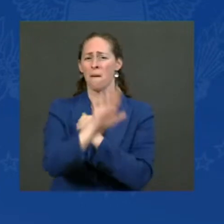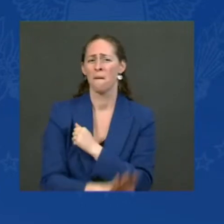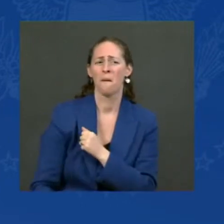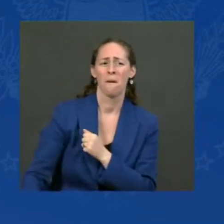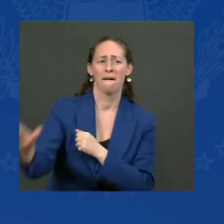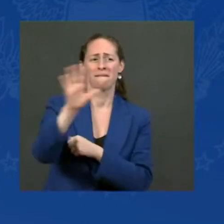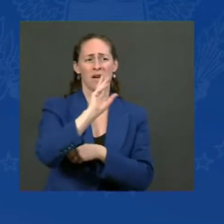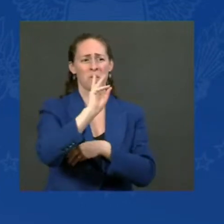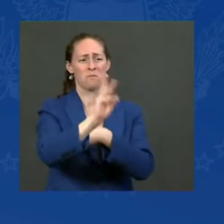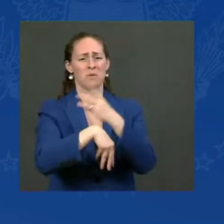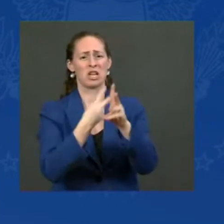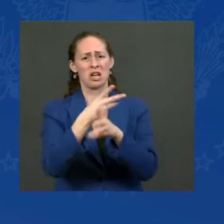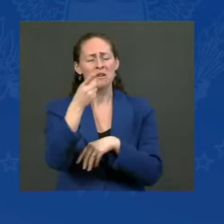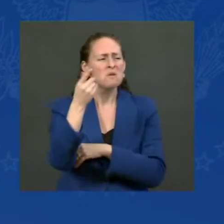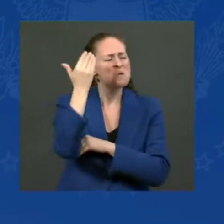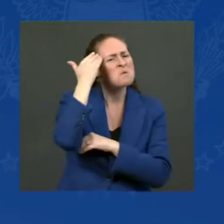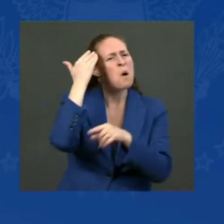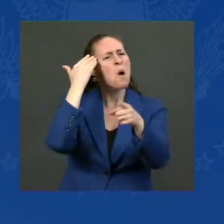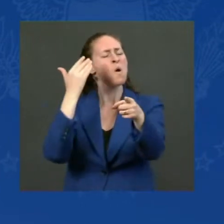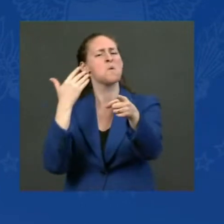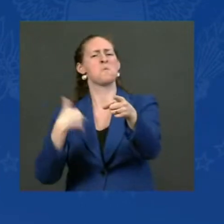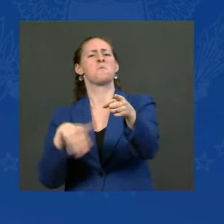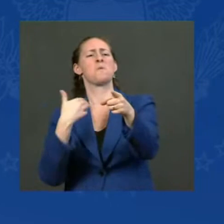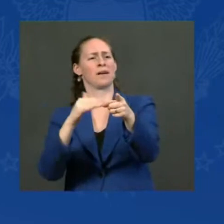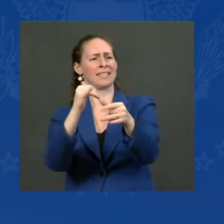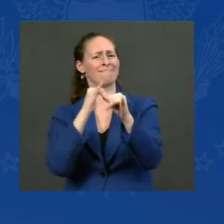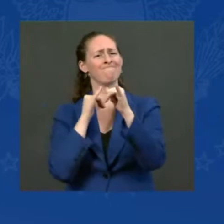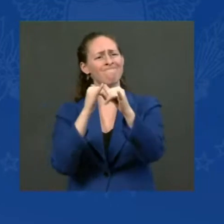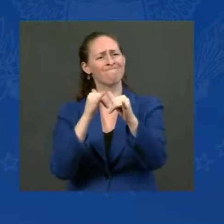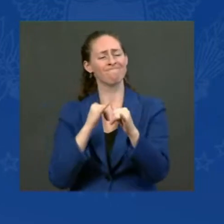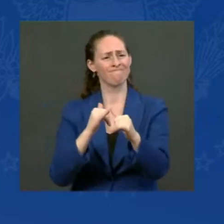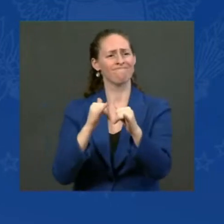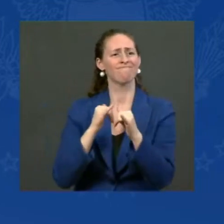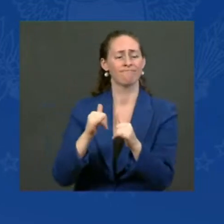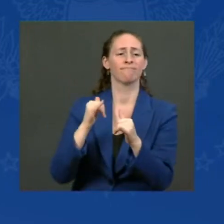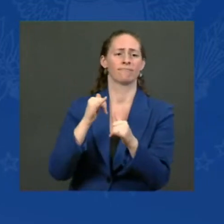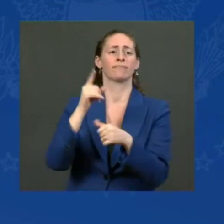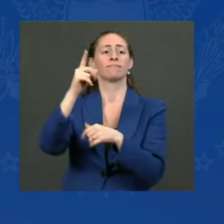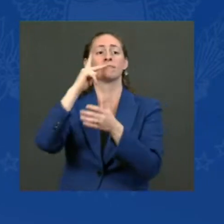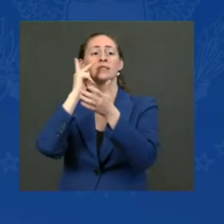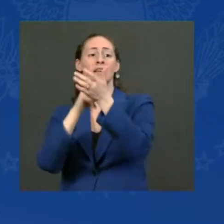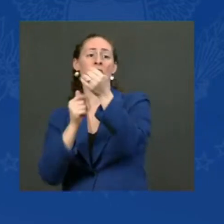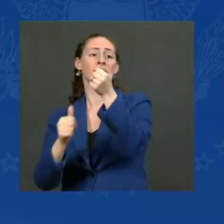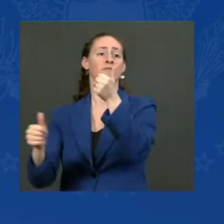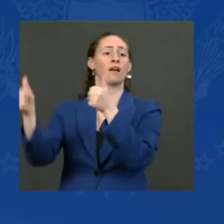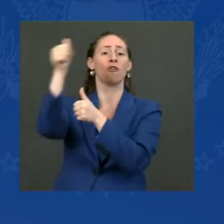it, represent what the Secretary General has rightly called Code Red for